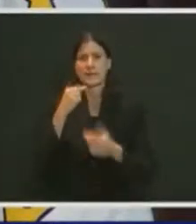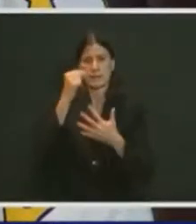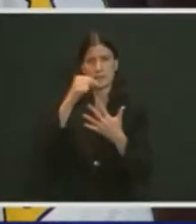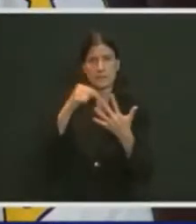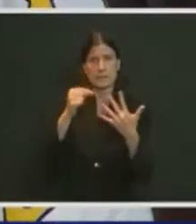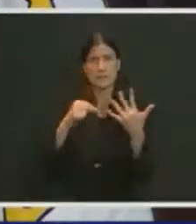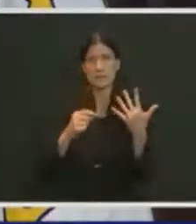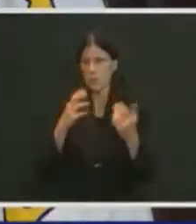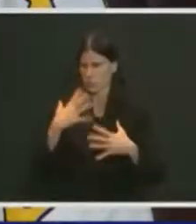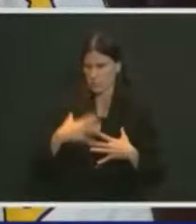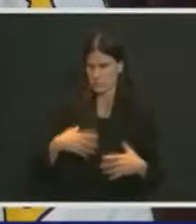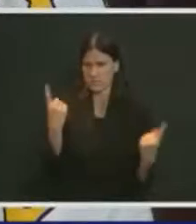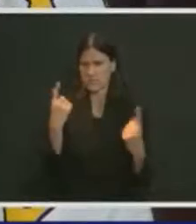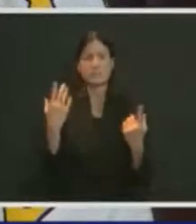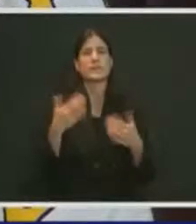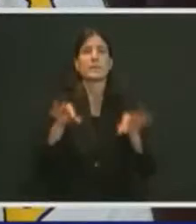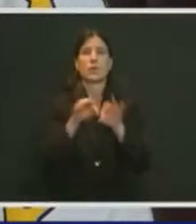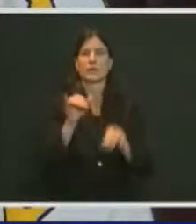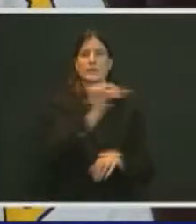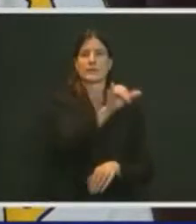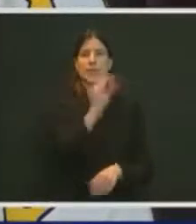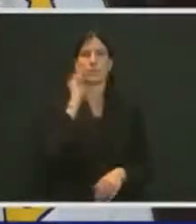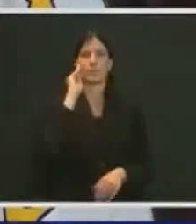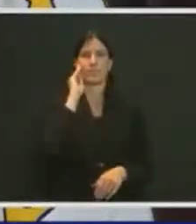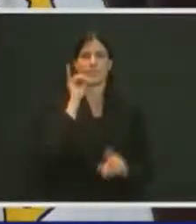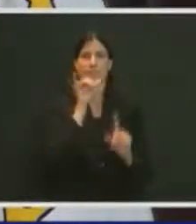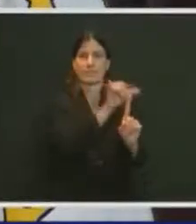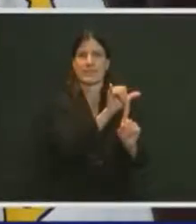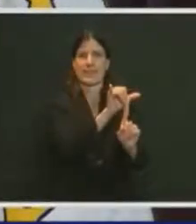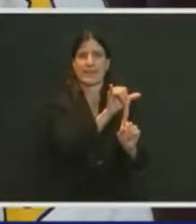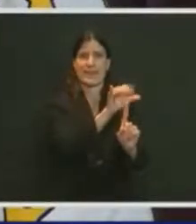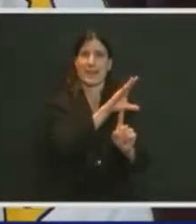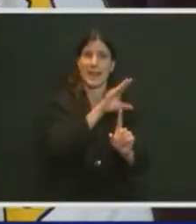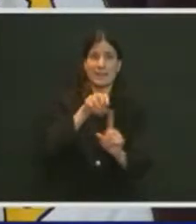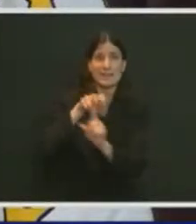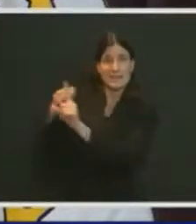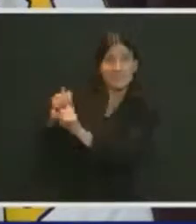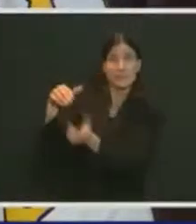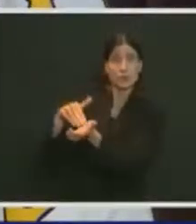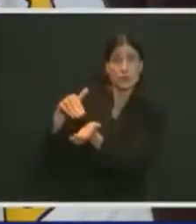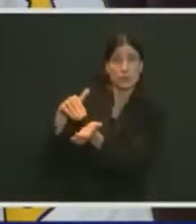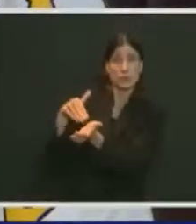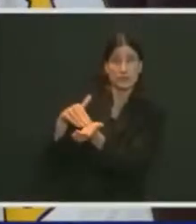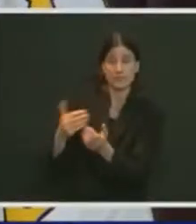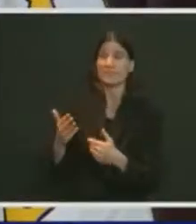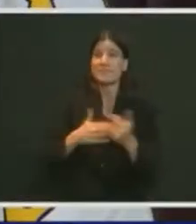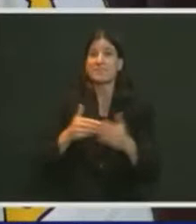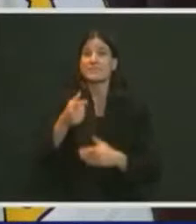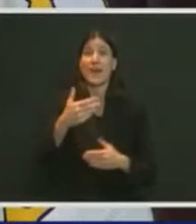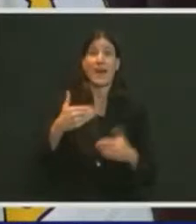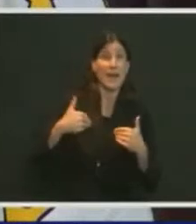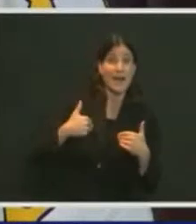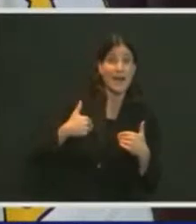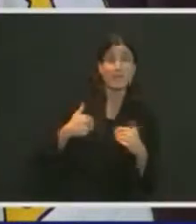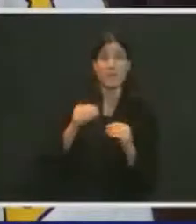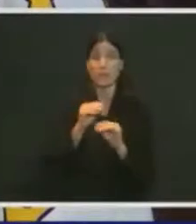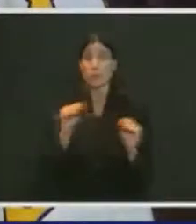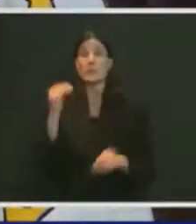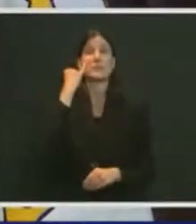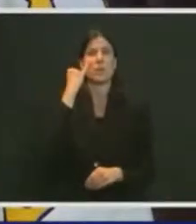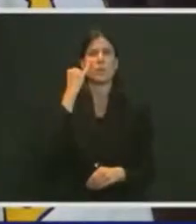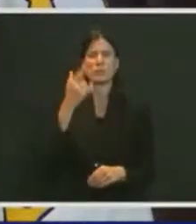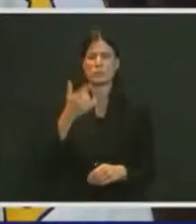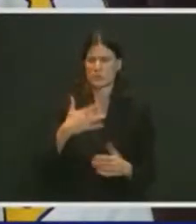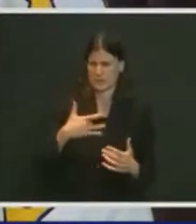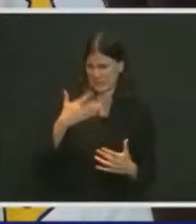have symptoms. We've also explained for the last several weeks that the test works